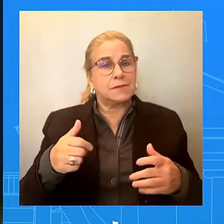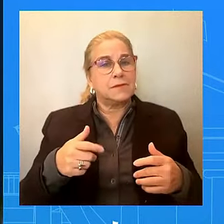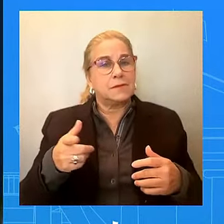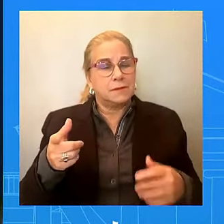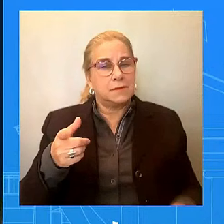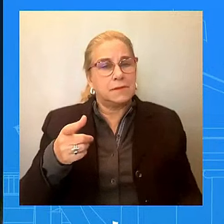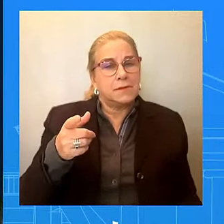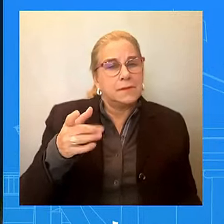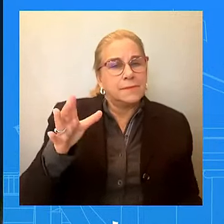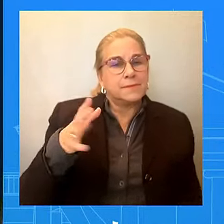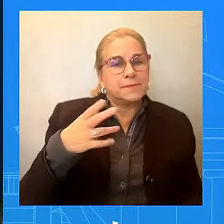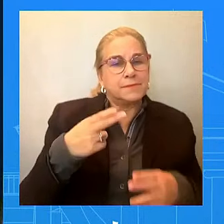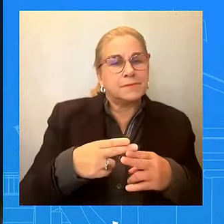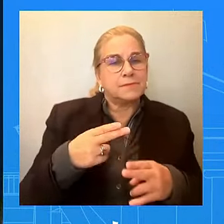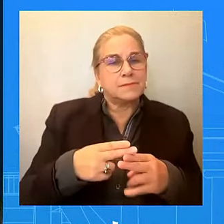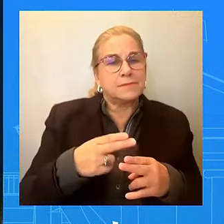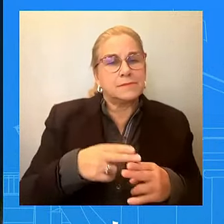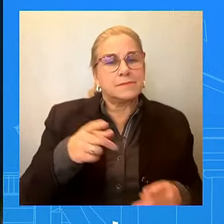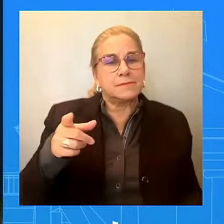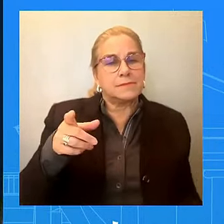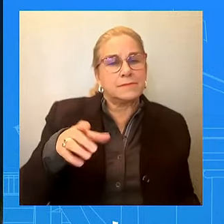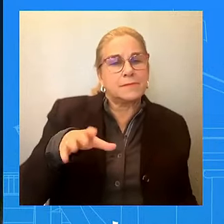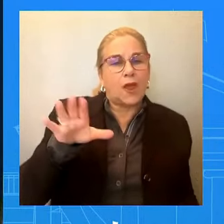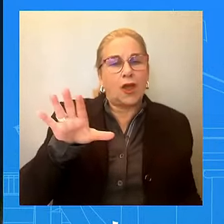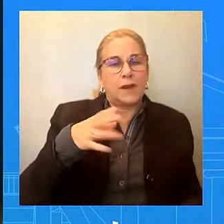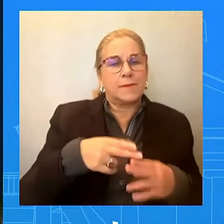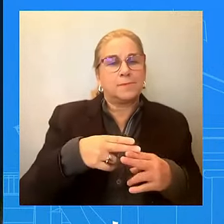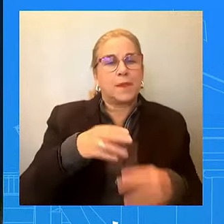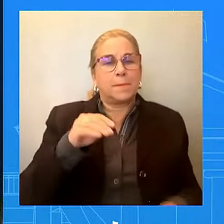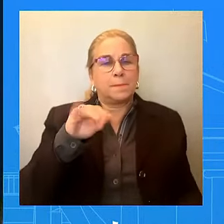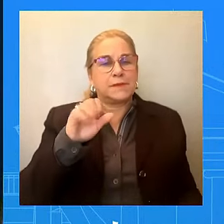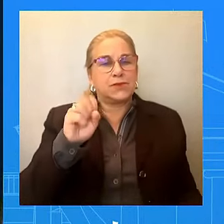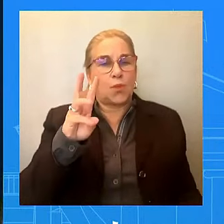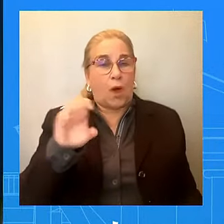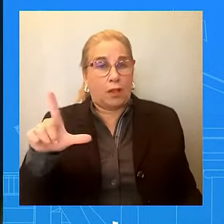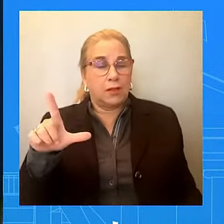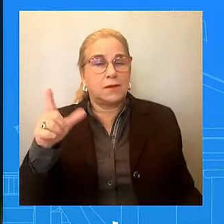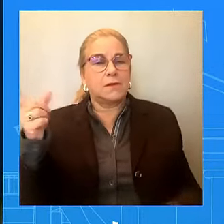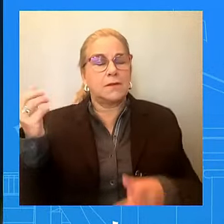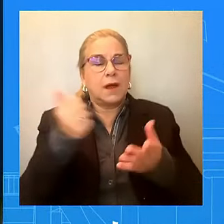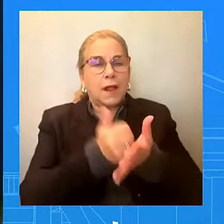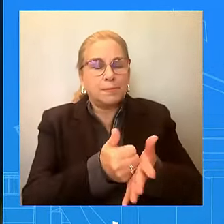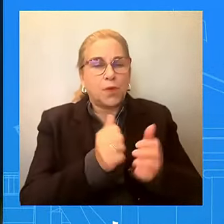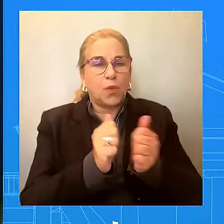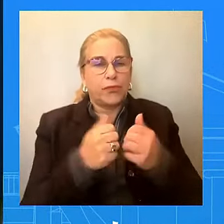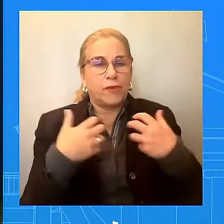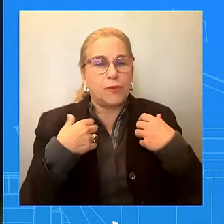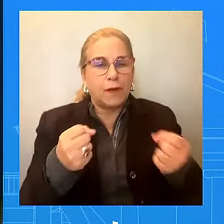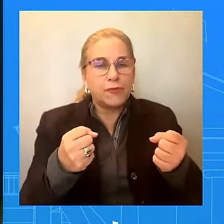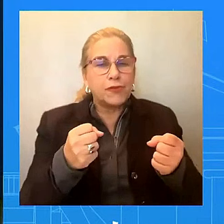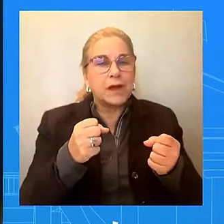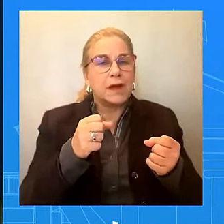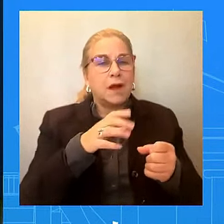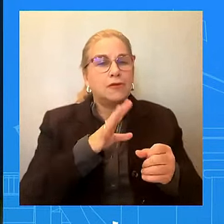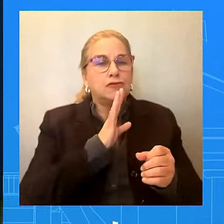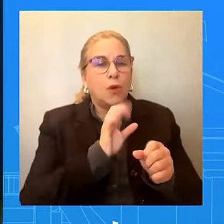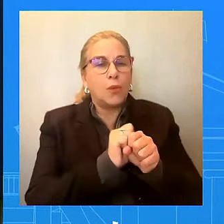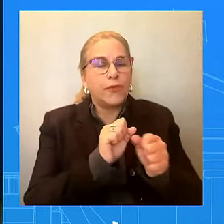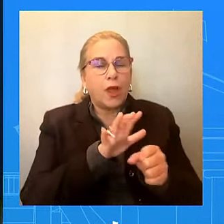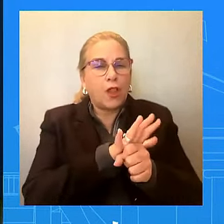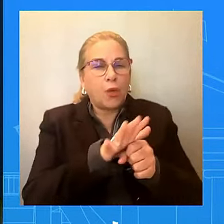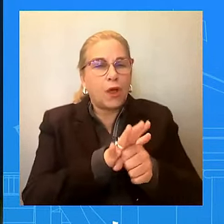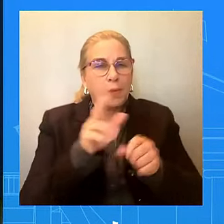her state and local counterparts and will work closely with them to determine any unmet needs. At the direction of the